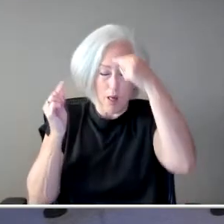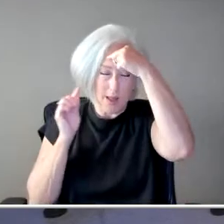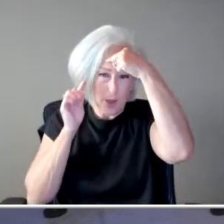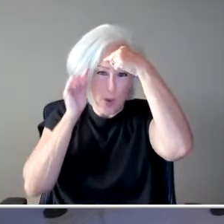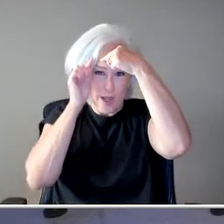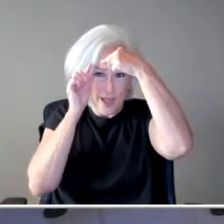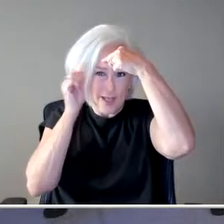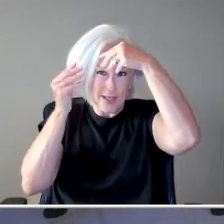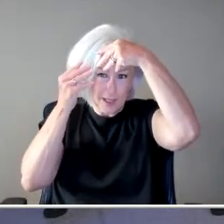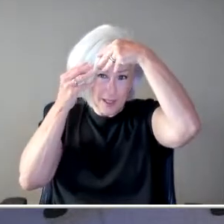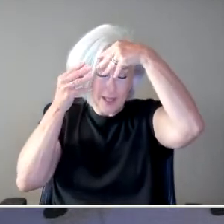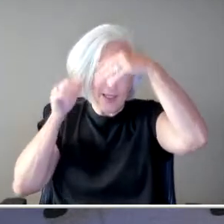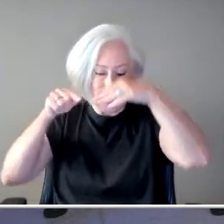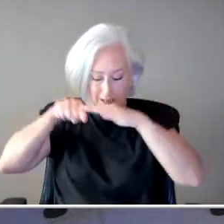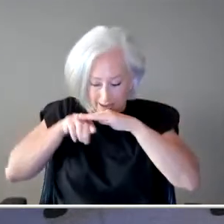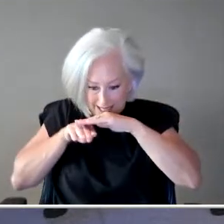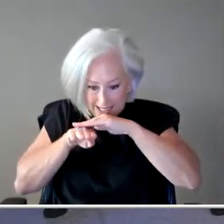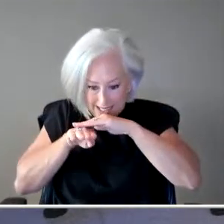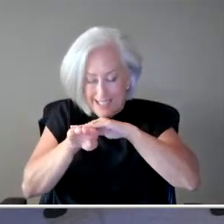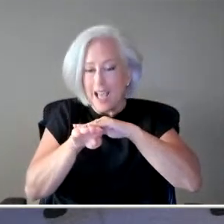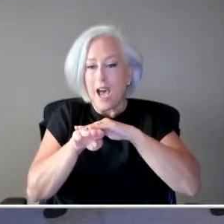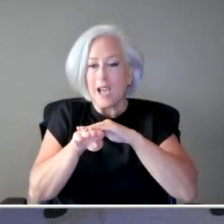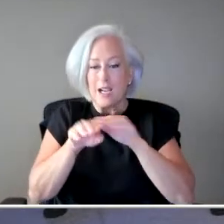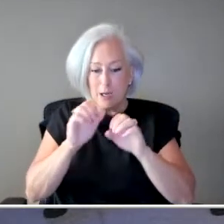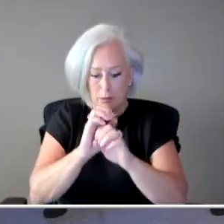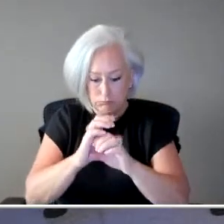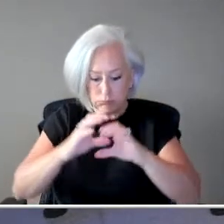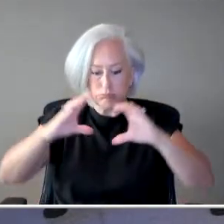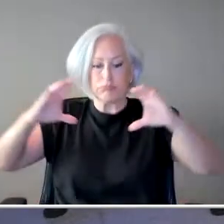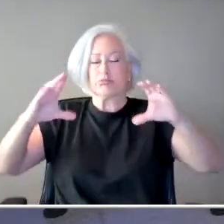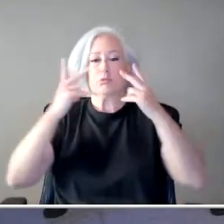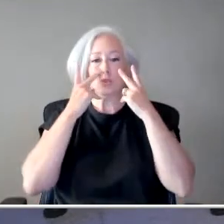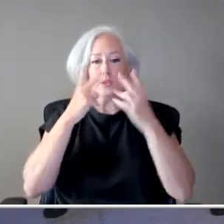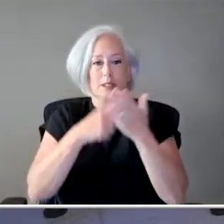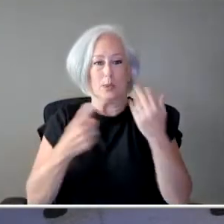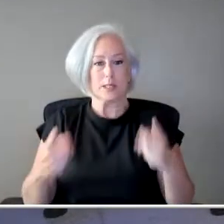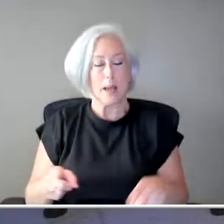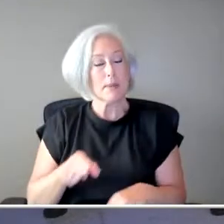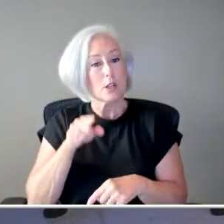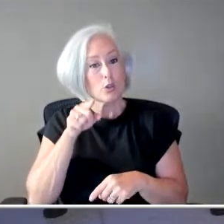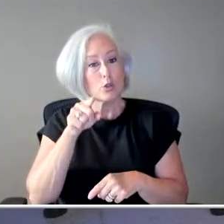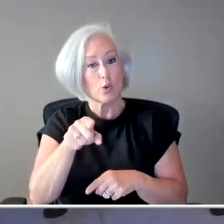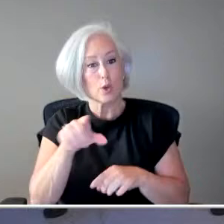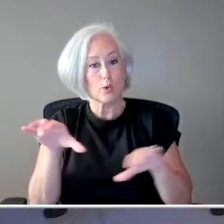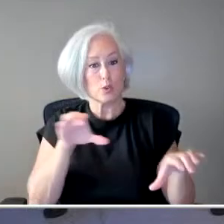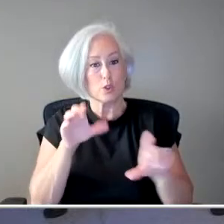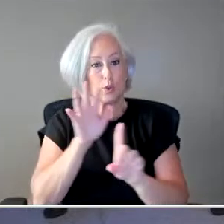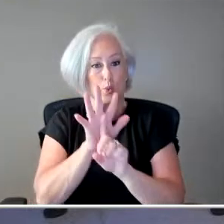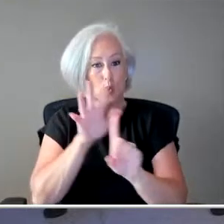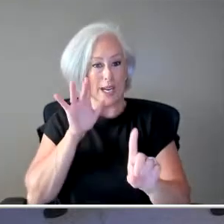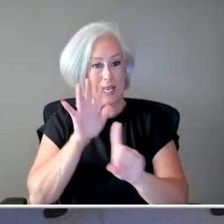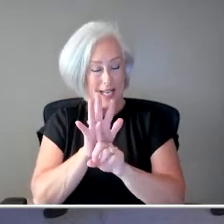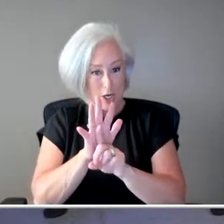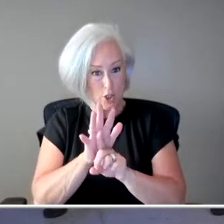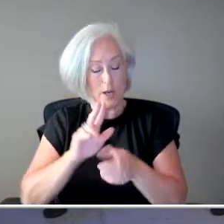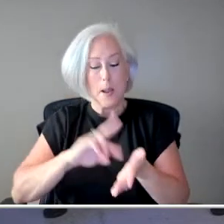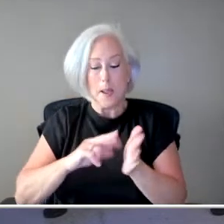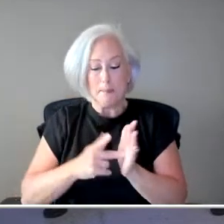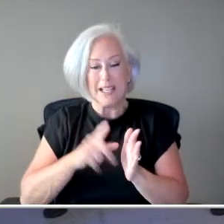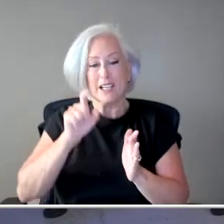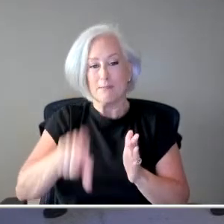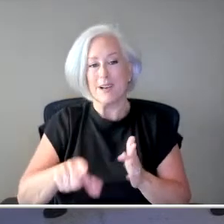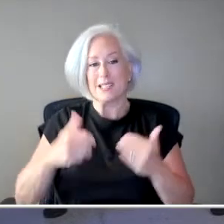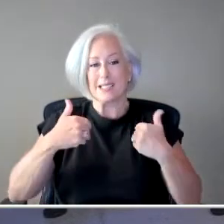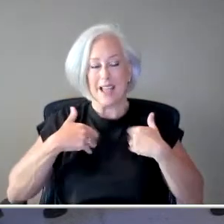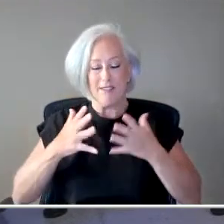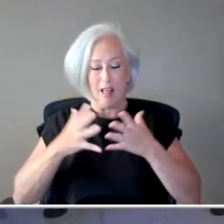you're doing. So you wear a lot of lead, right, to protect from the radiation. And we're going to do a little show and tell here. Stuart, our